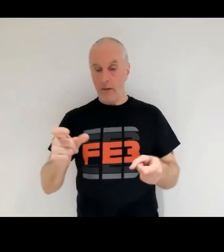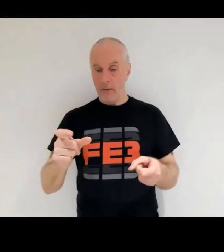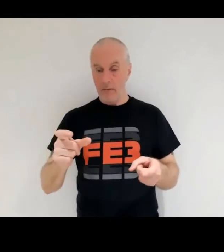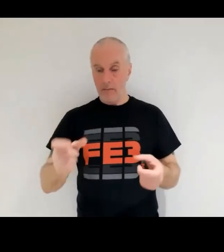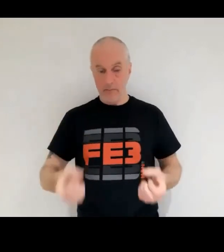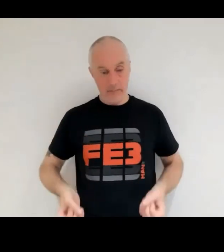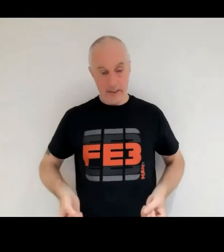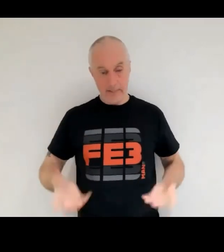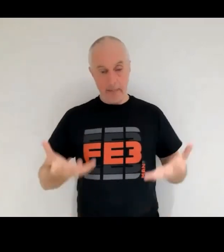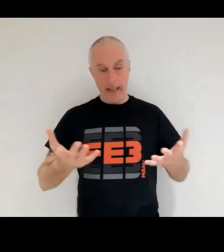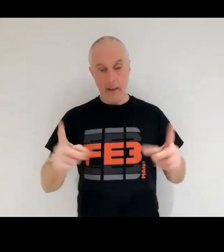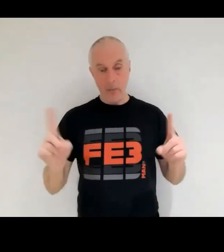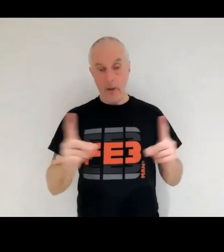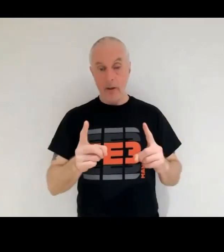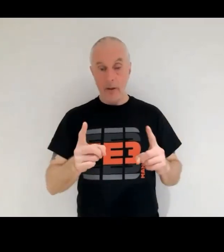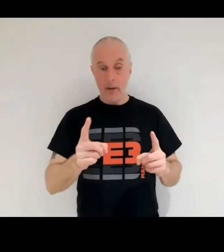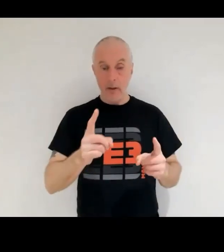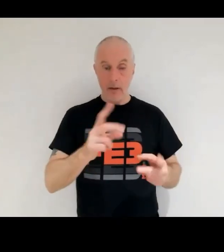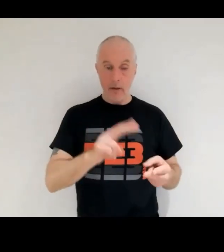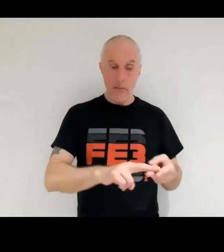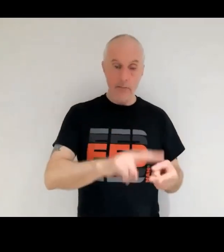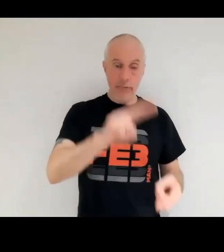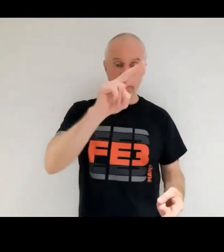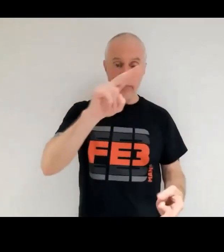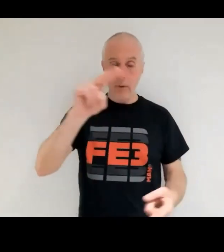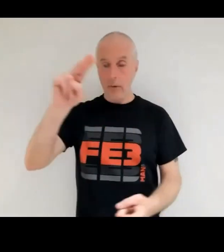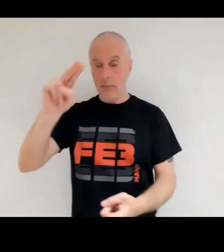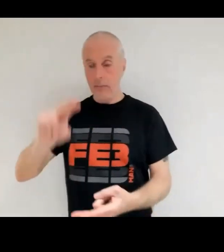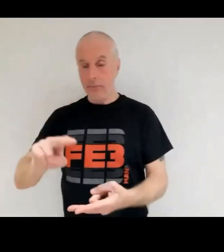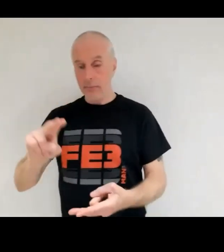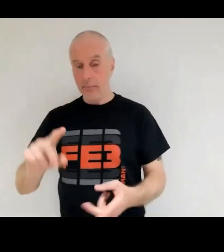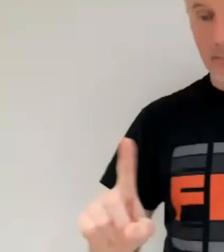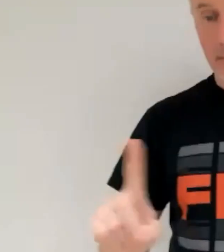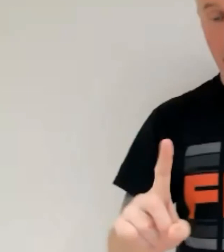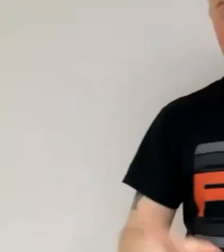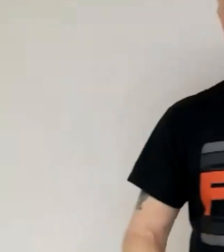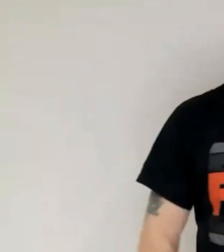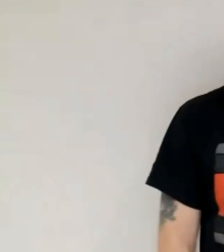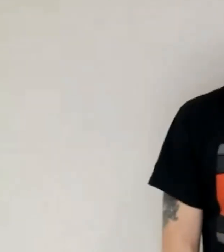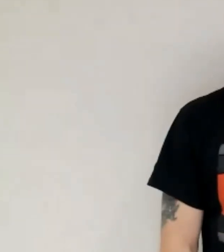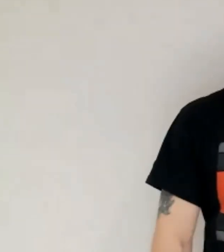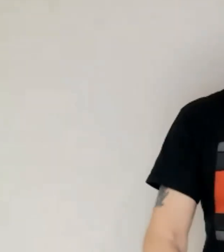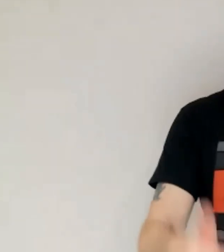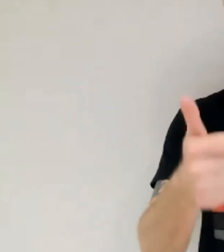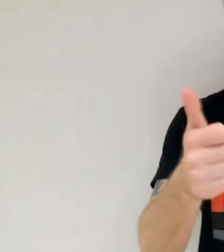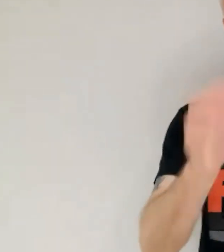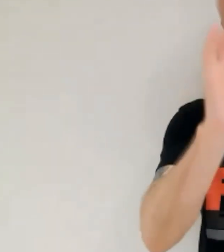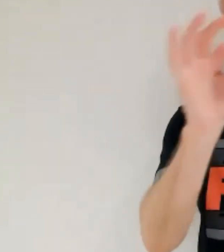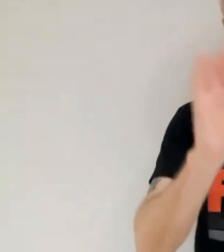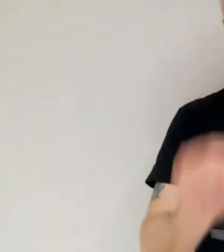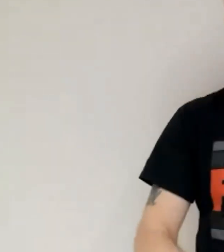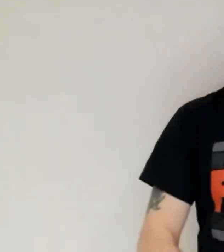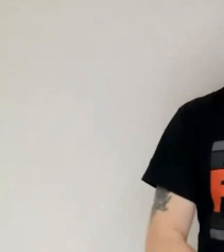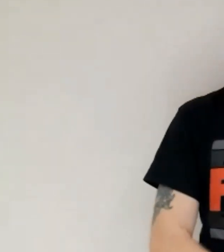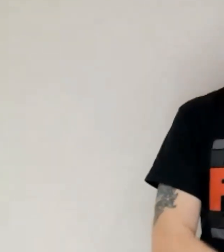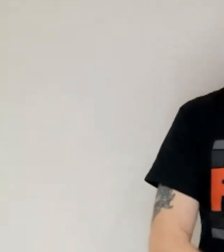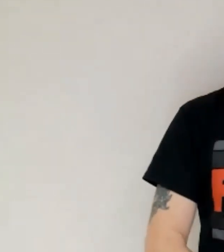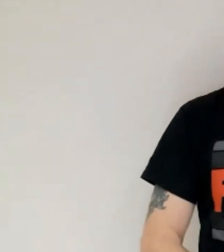cost at the output end? It's a good question. So like any economic